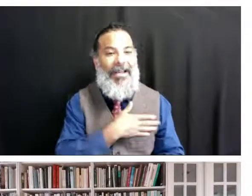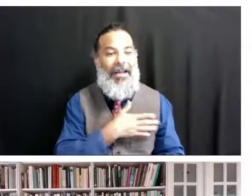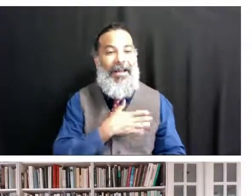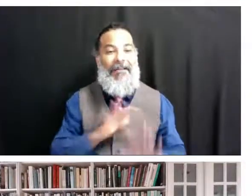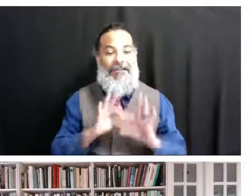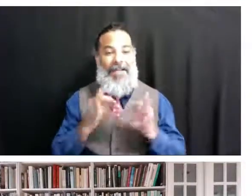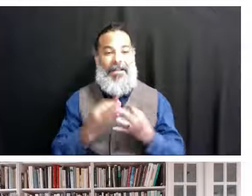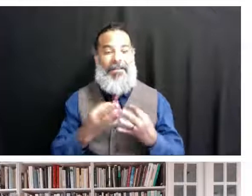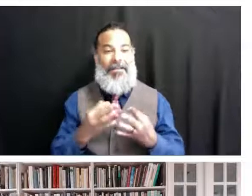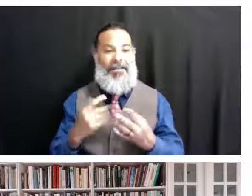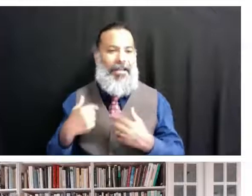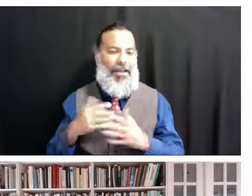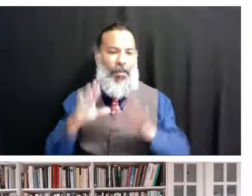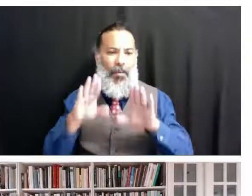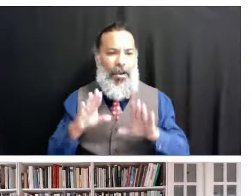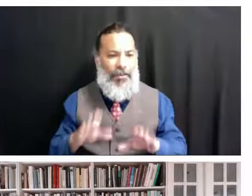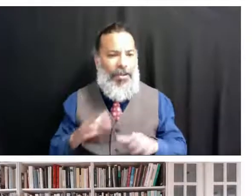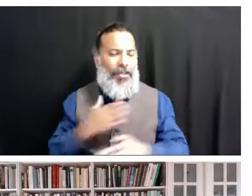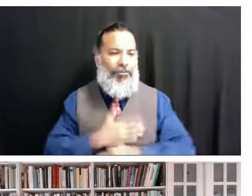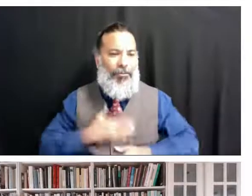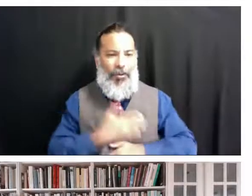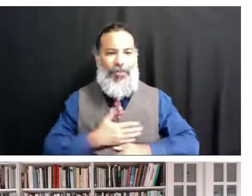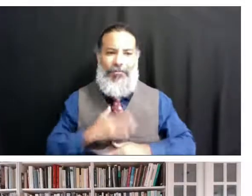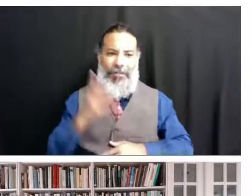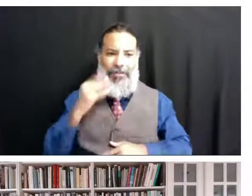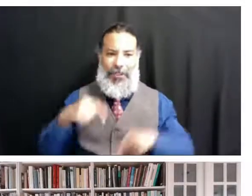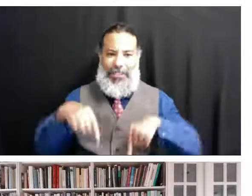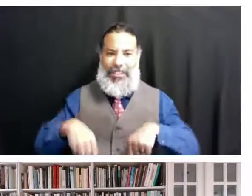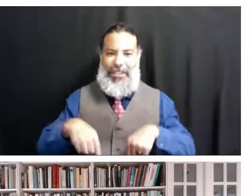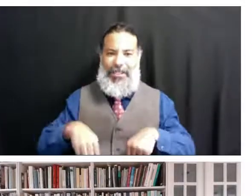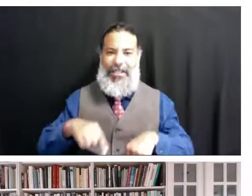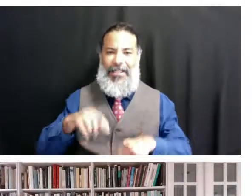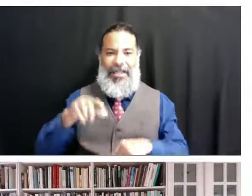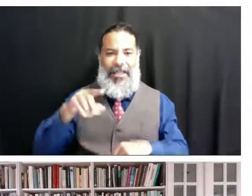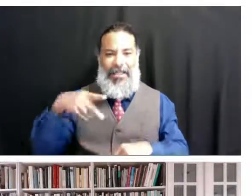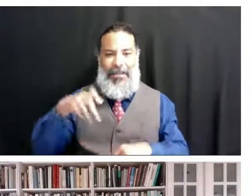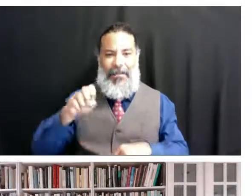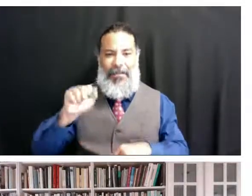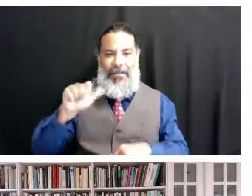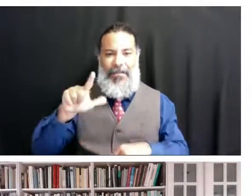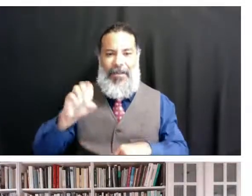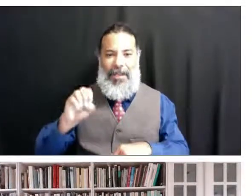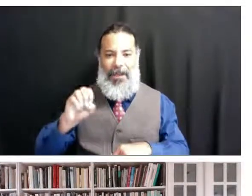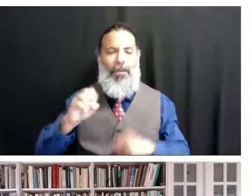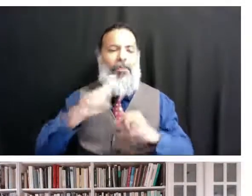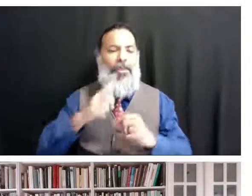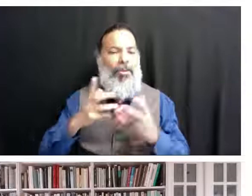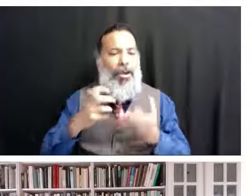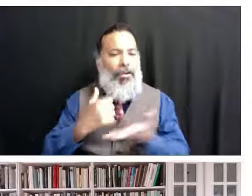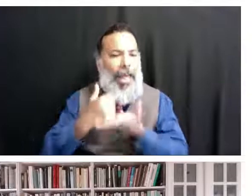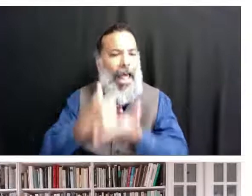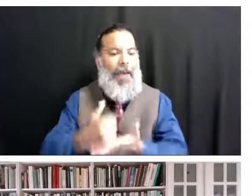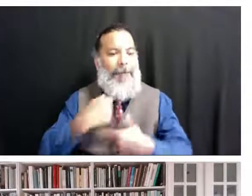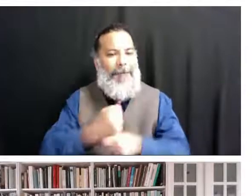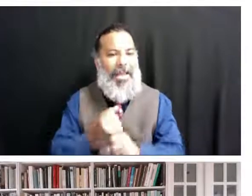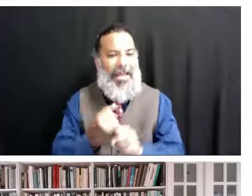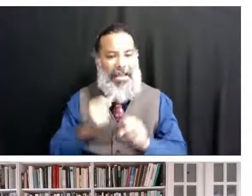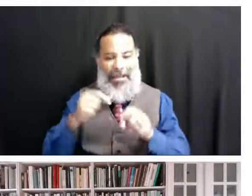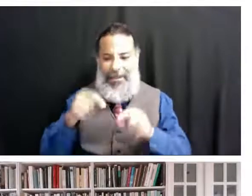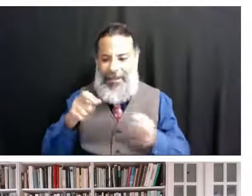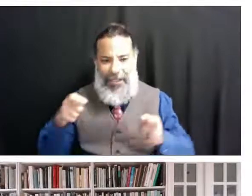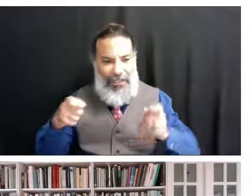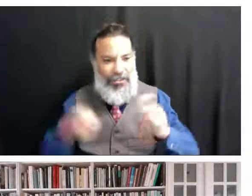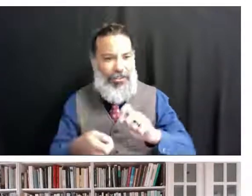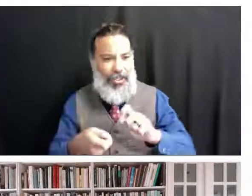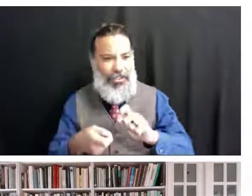so many wonderful, enjoyable experiences here at the Peale. We really wanted to help make the changes